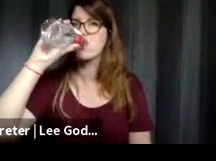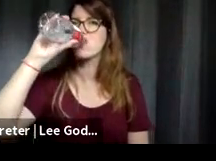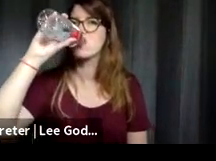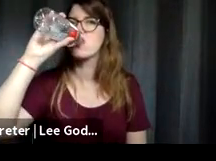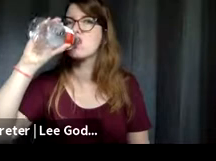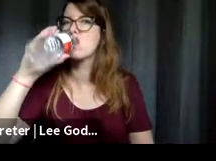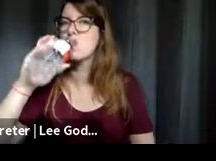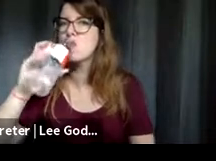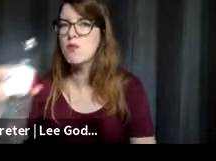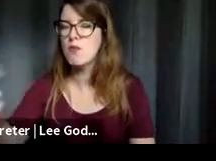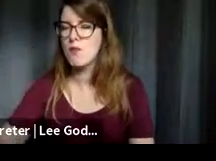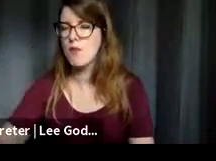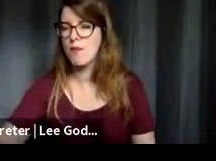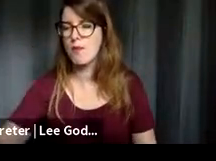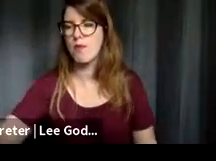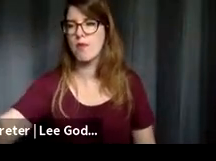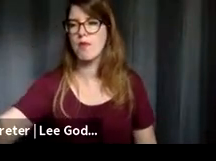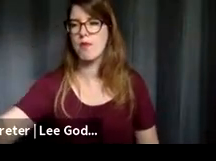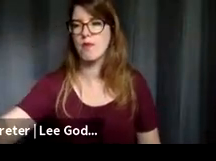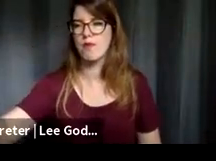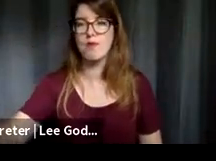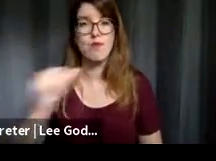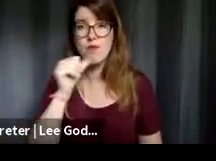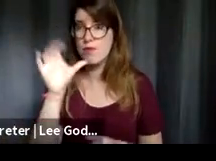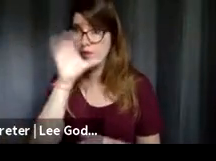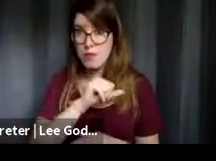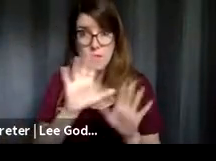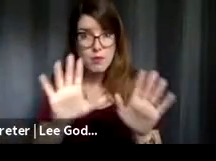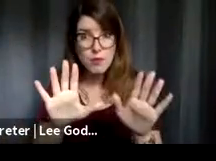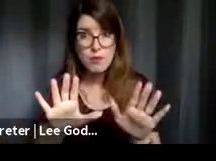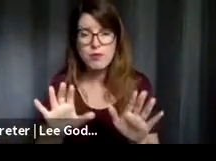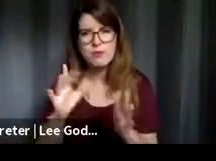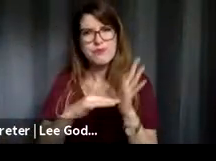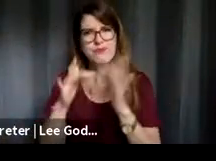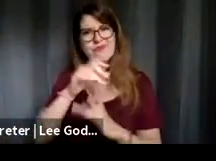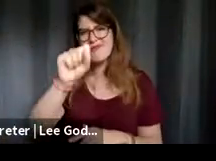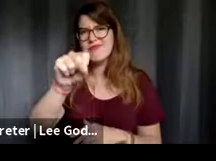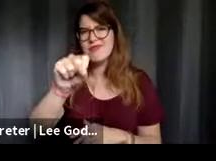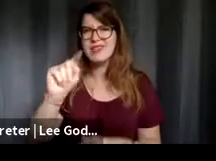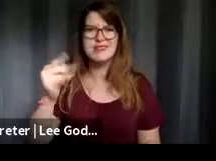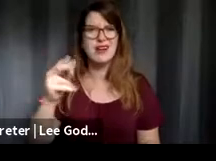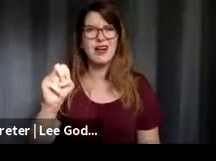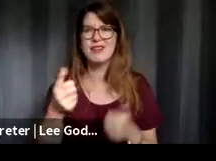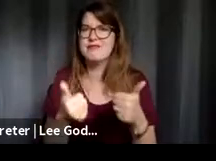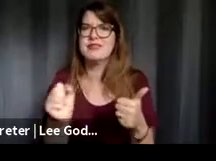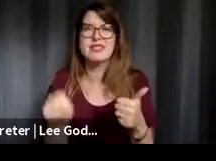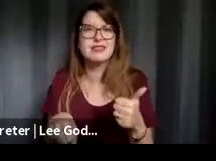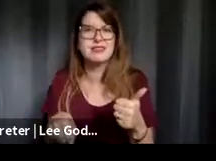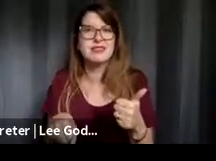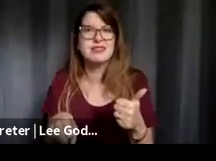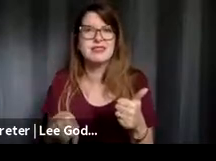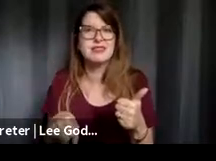things." All right, so don't miss this. Jesus says first, you should tithe, yes, do it, but